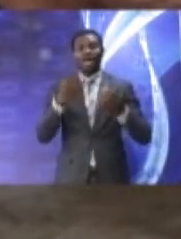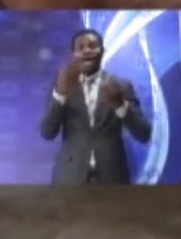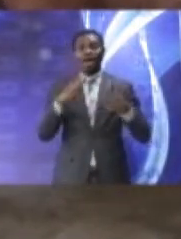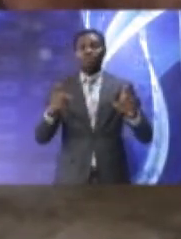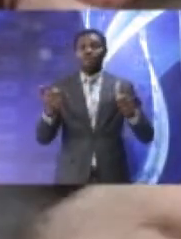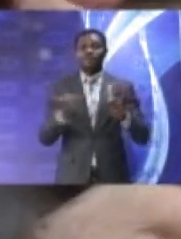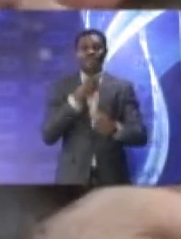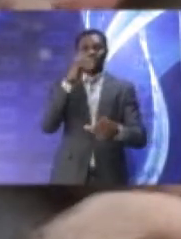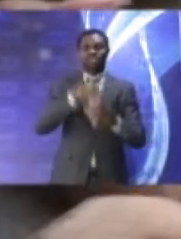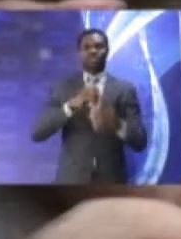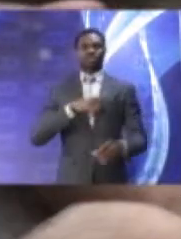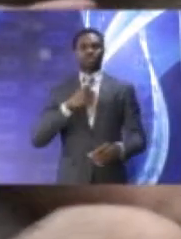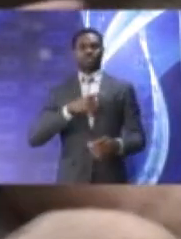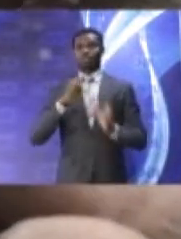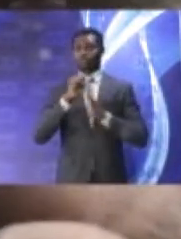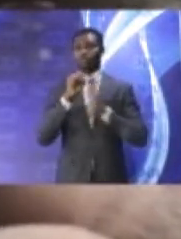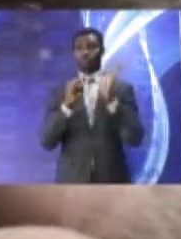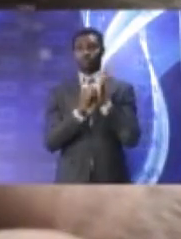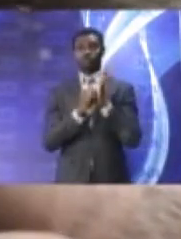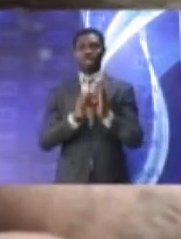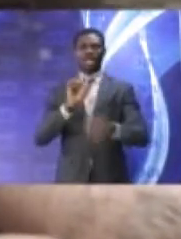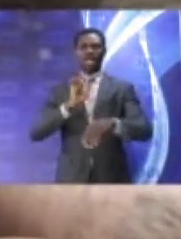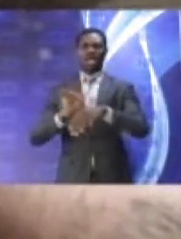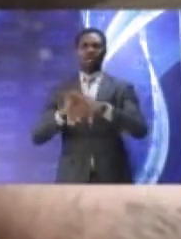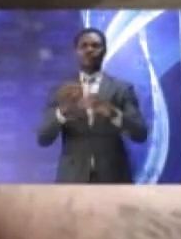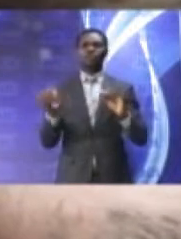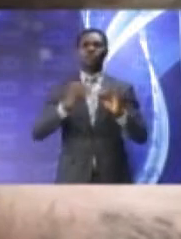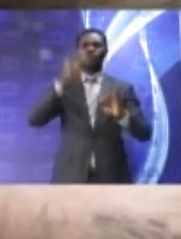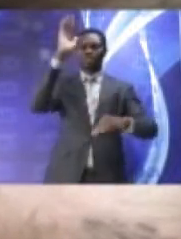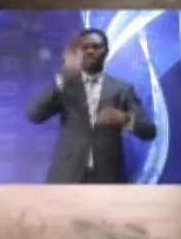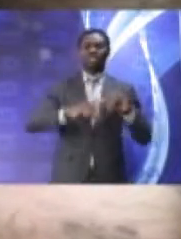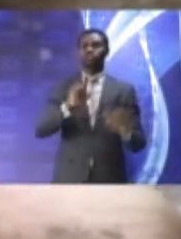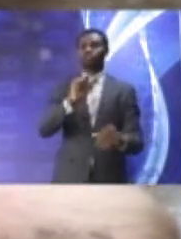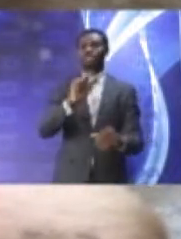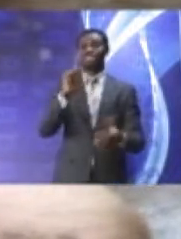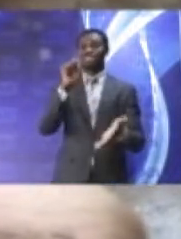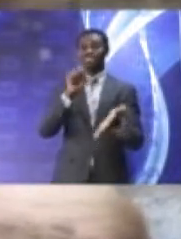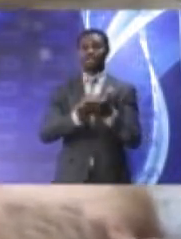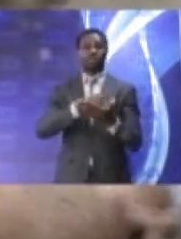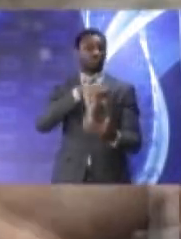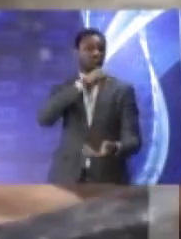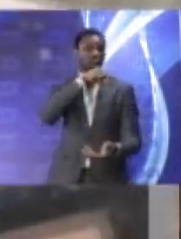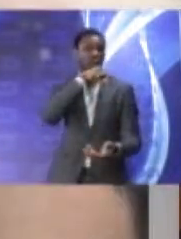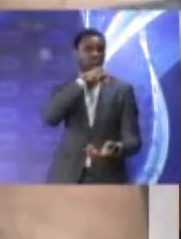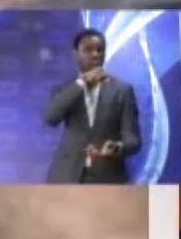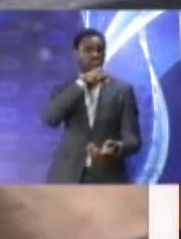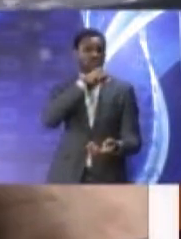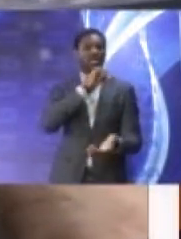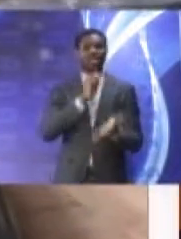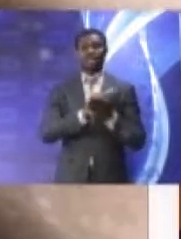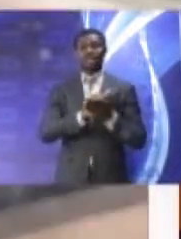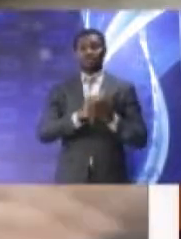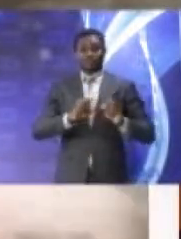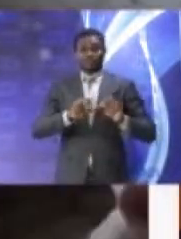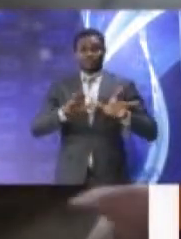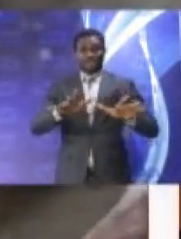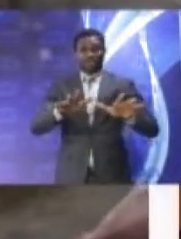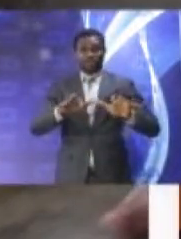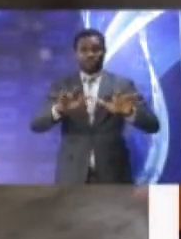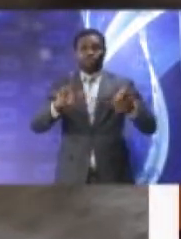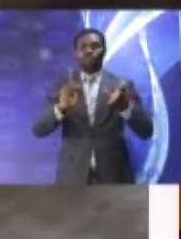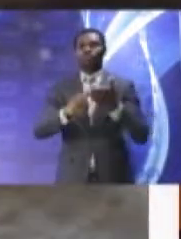Okearo, affecting more than 20,000 pigs. The virus later spread to Ogun and Abia